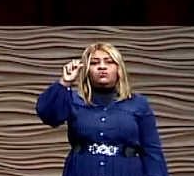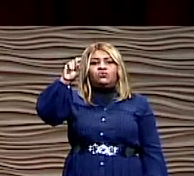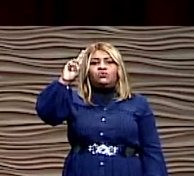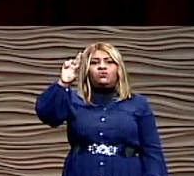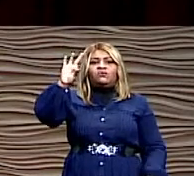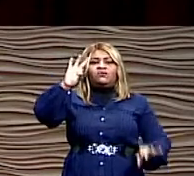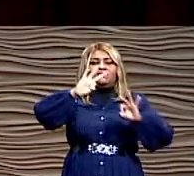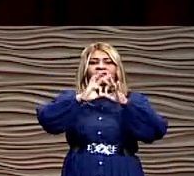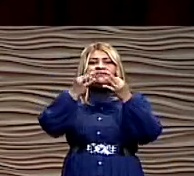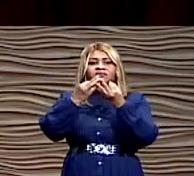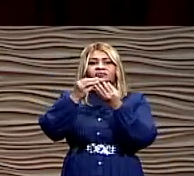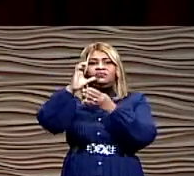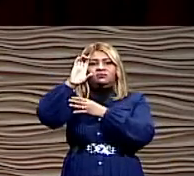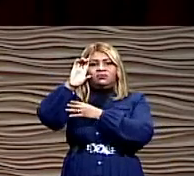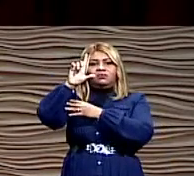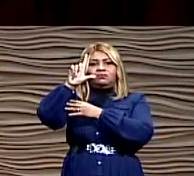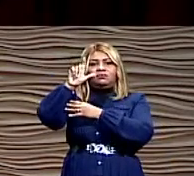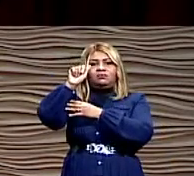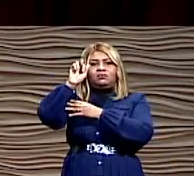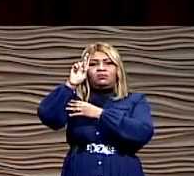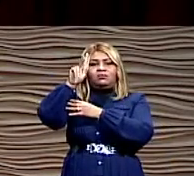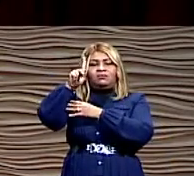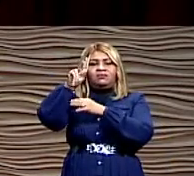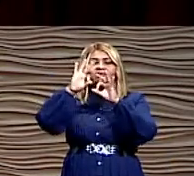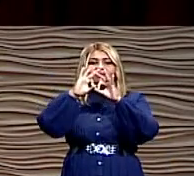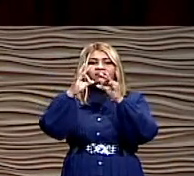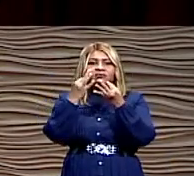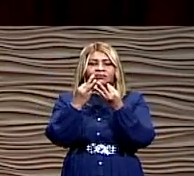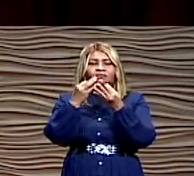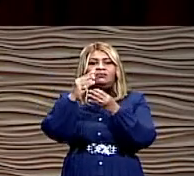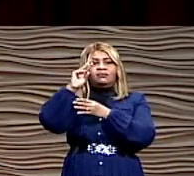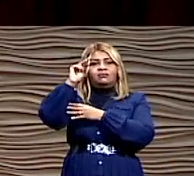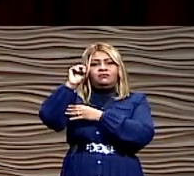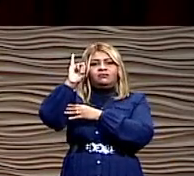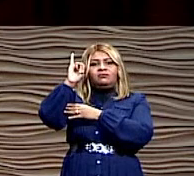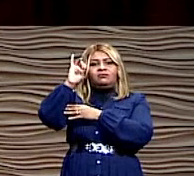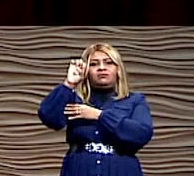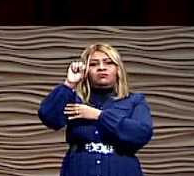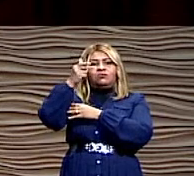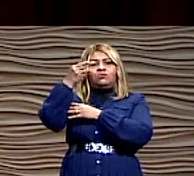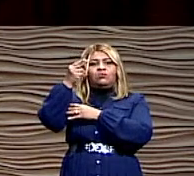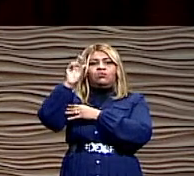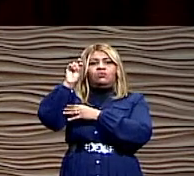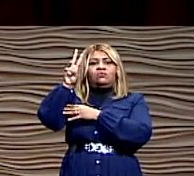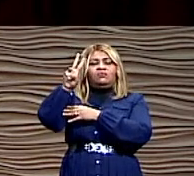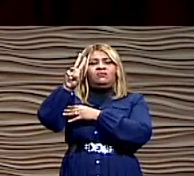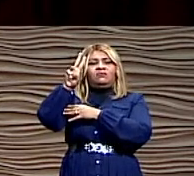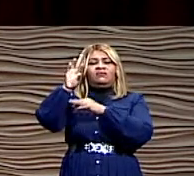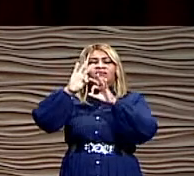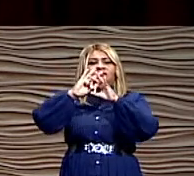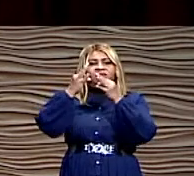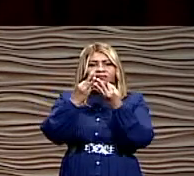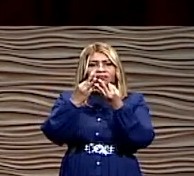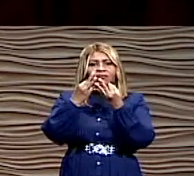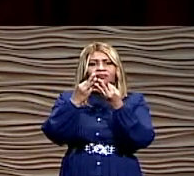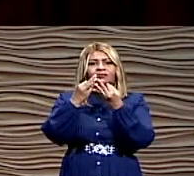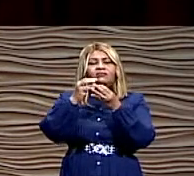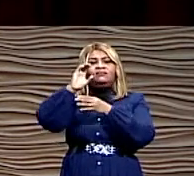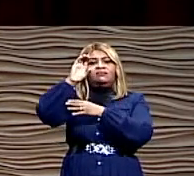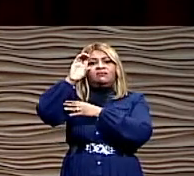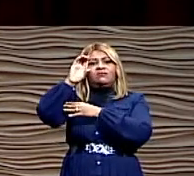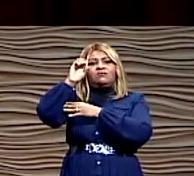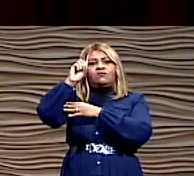Gwendolyn Clark, the family of Penny Meshaw Sitch, Rose Mary